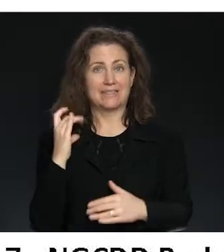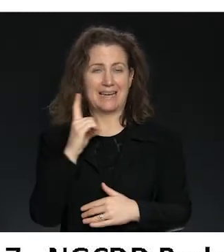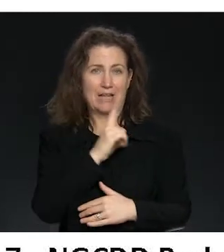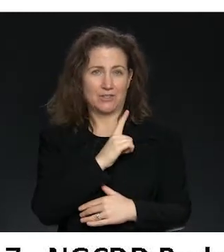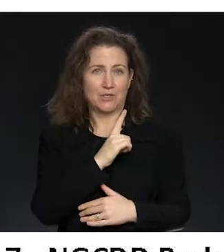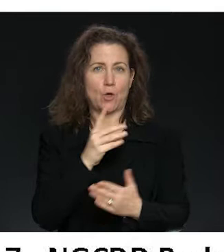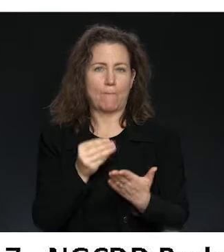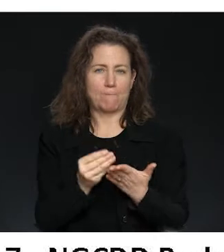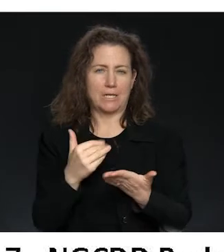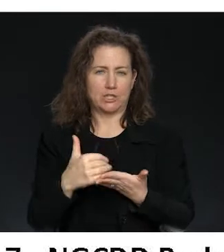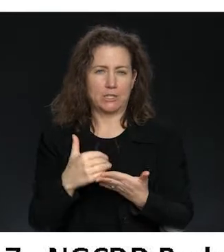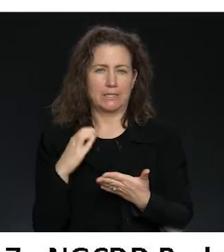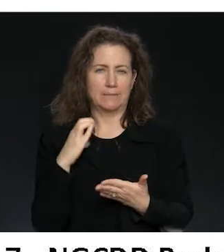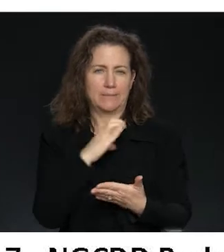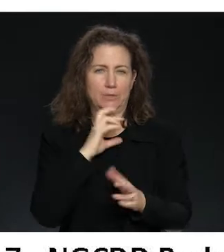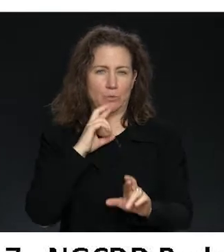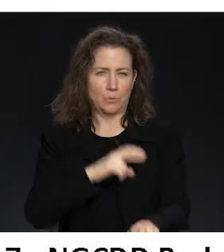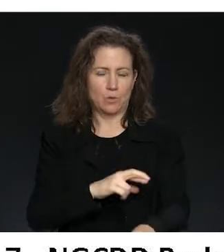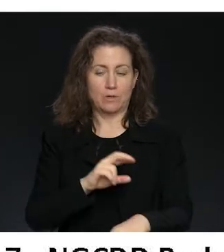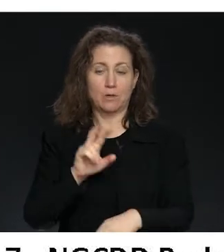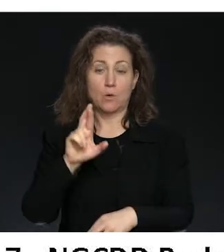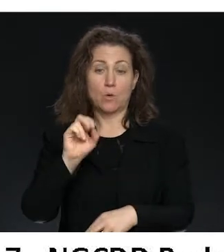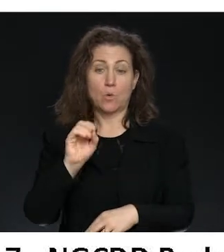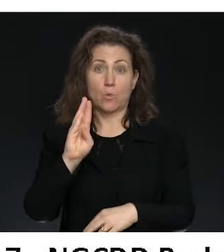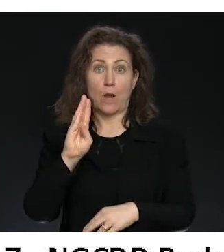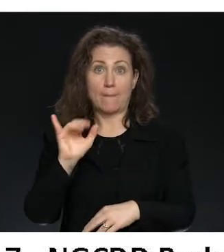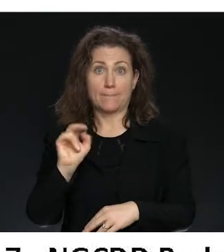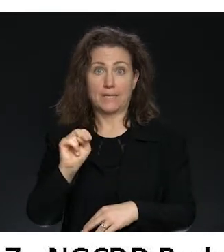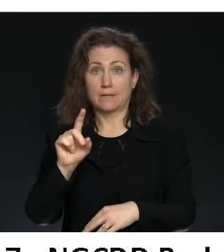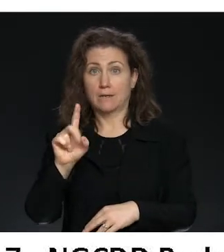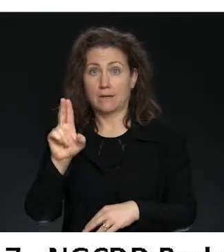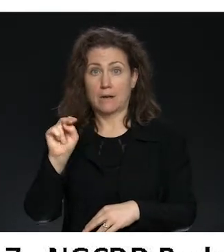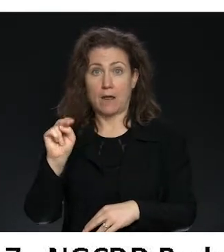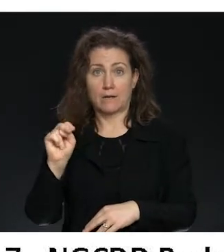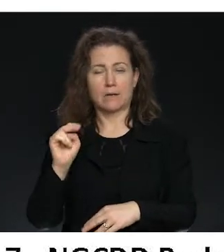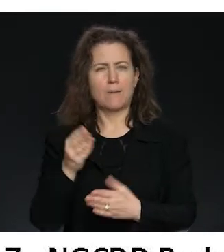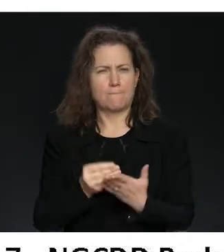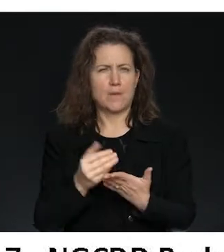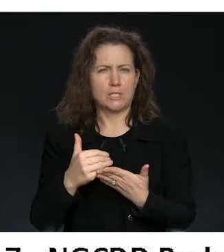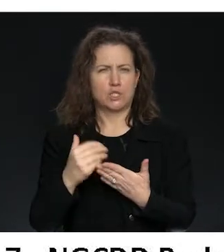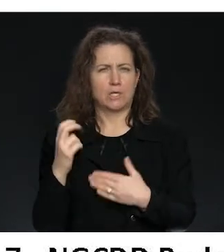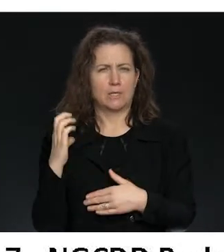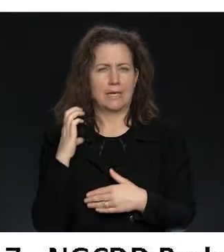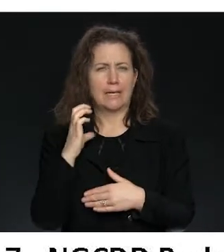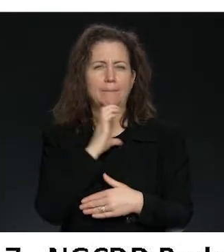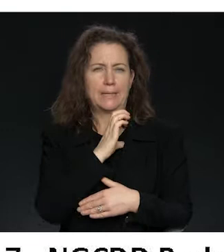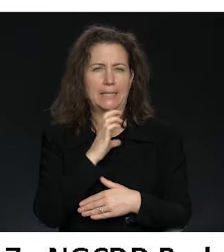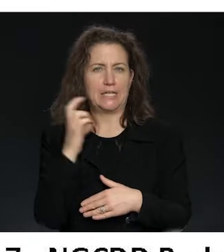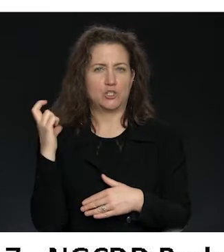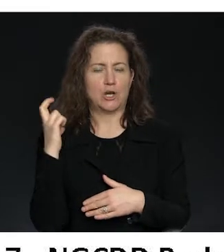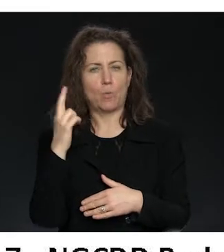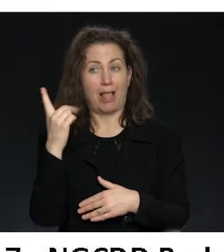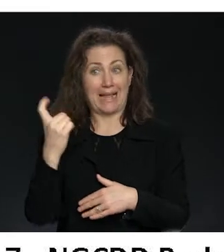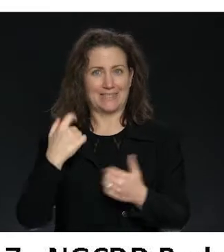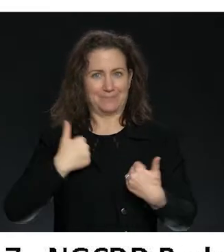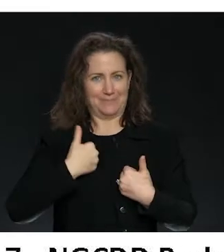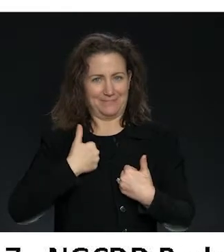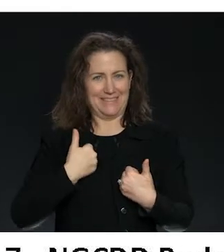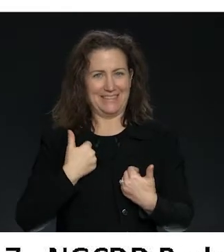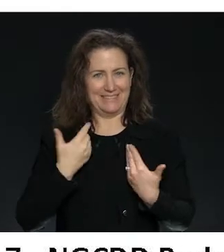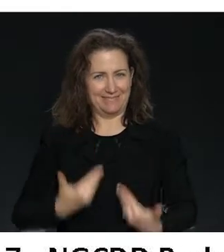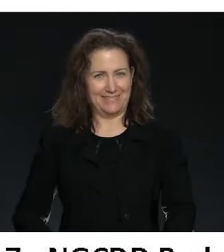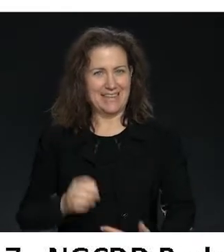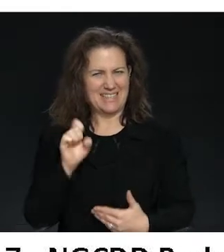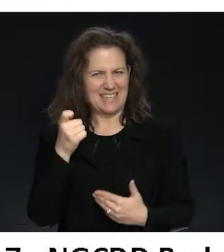report. Robin Dunn, who is the Budget Committee Chair, is going to ask me, the Executive Director, to present the budget